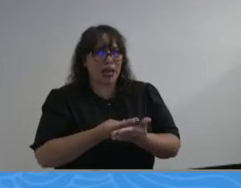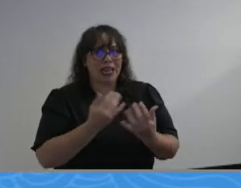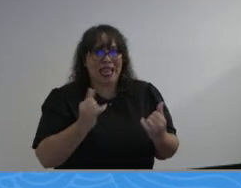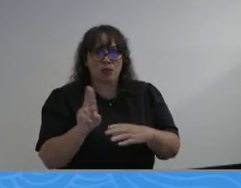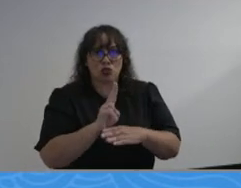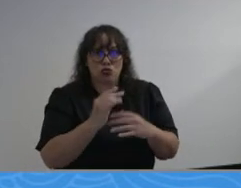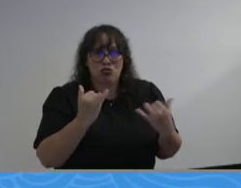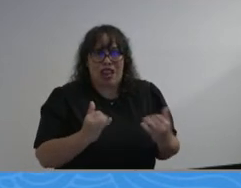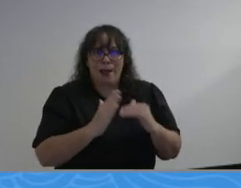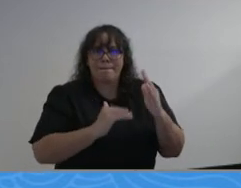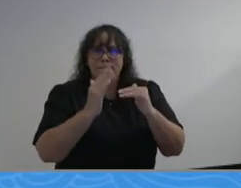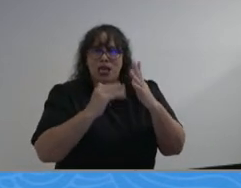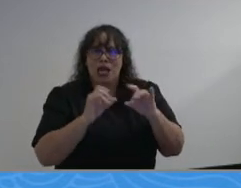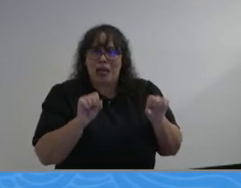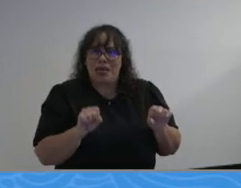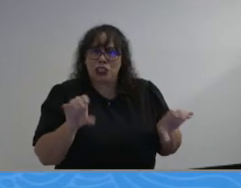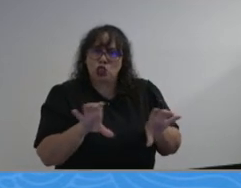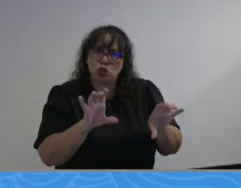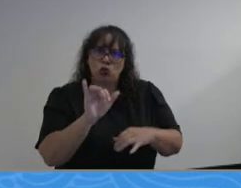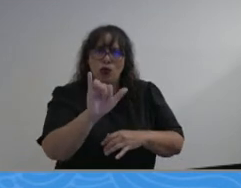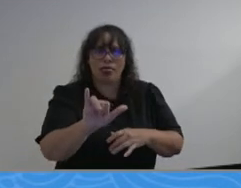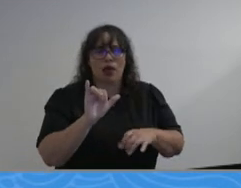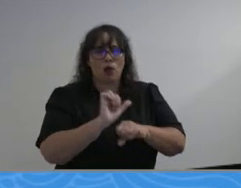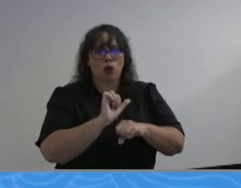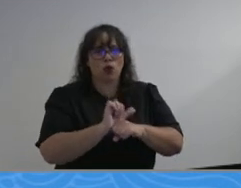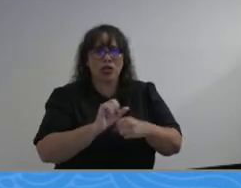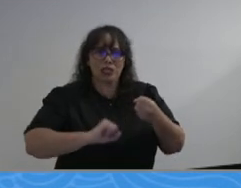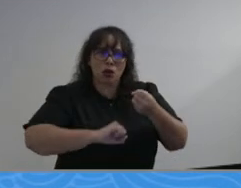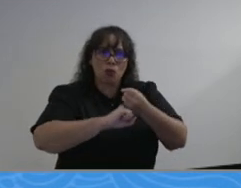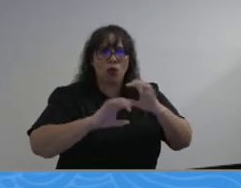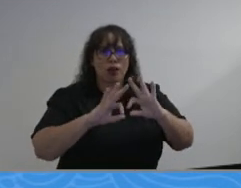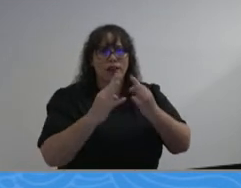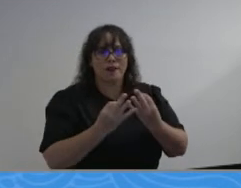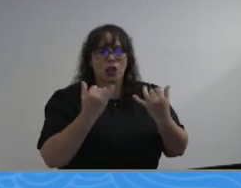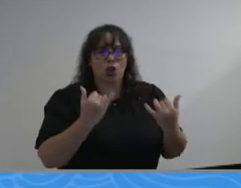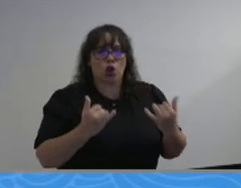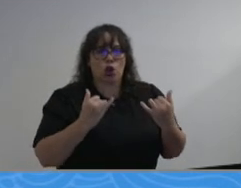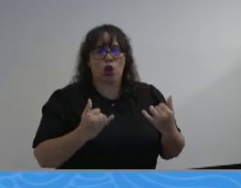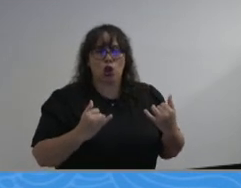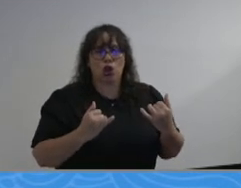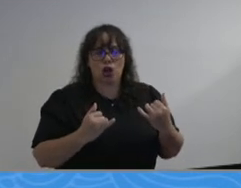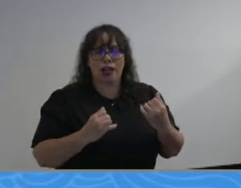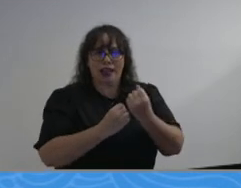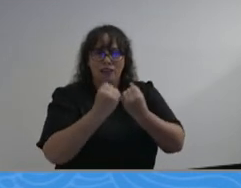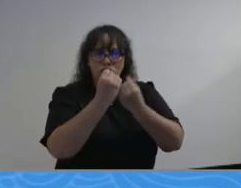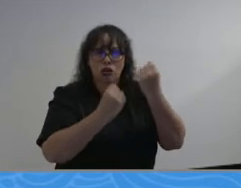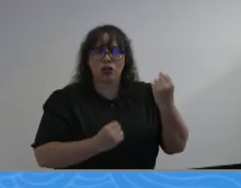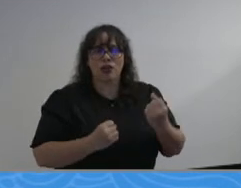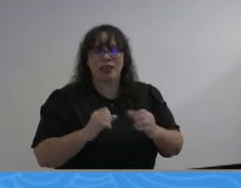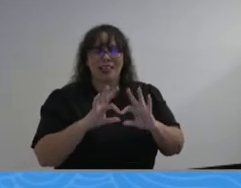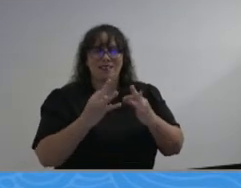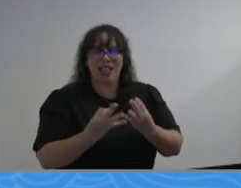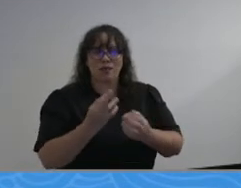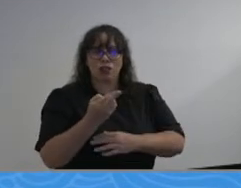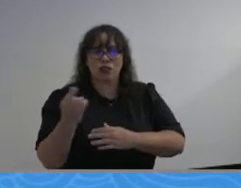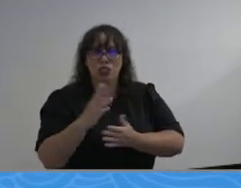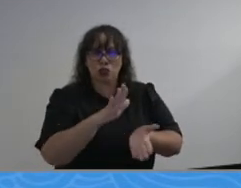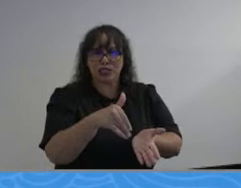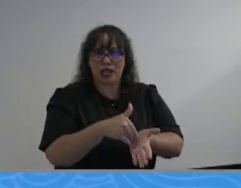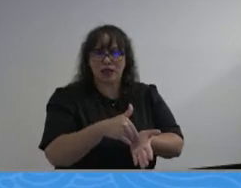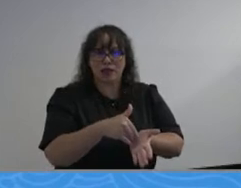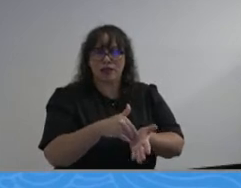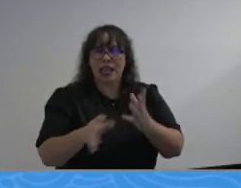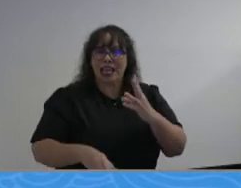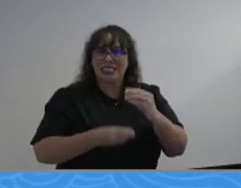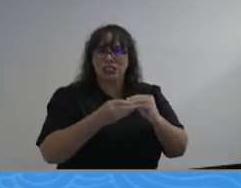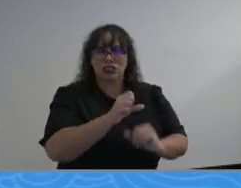to do that work, you know, to support the family, the current infrastructure, for example, family resource centers, you know, they could have additional